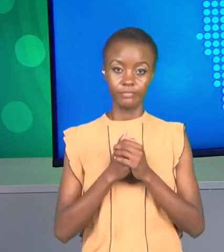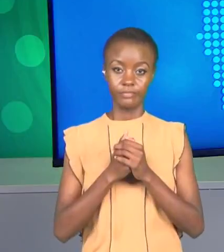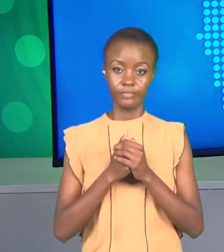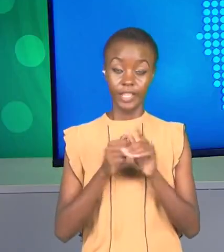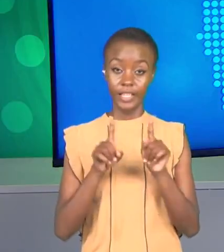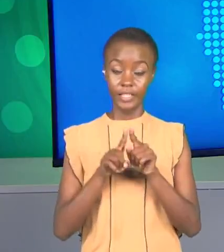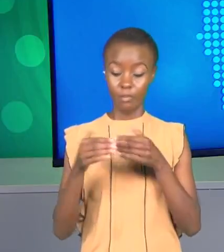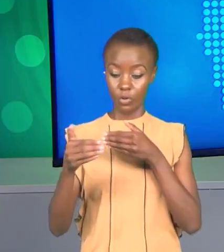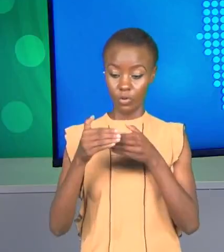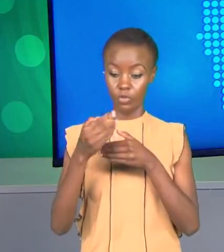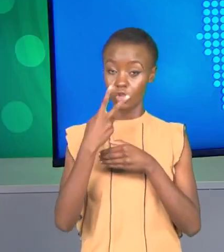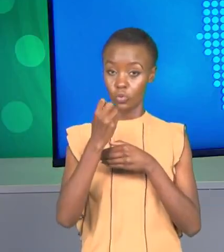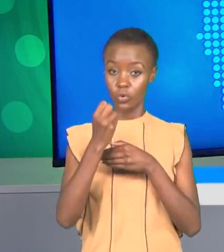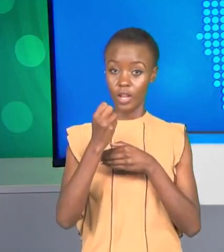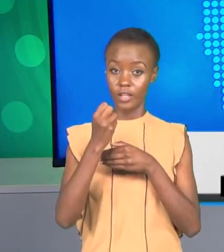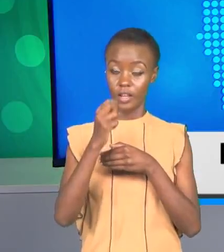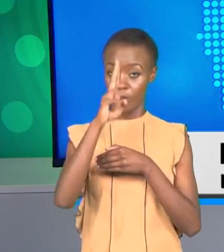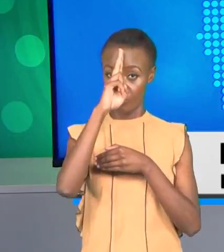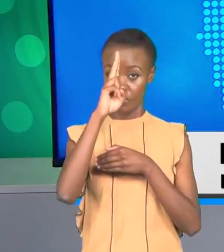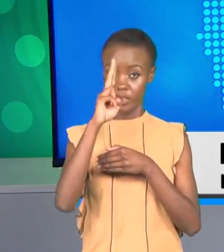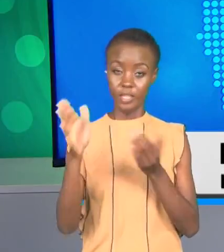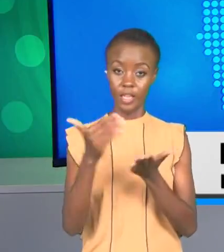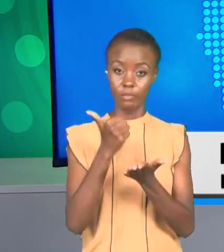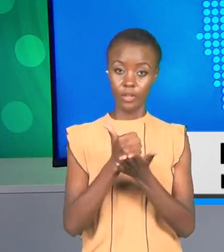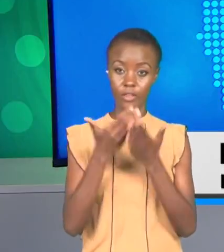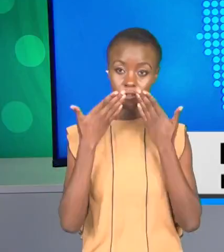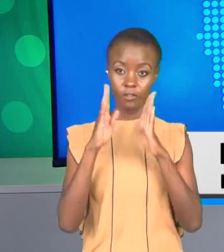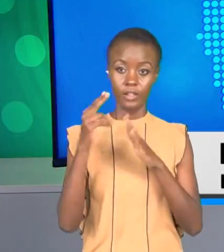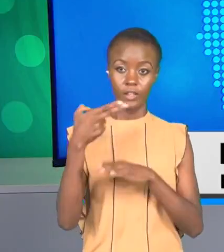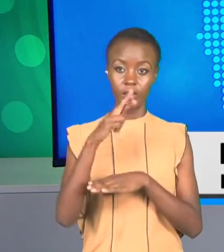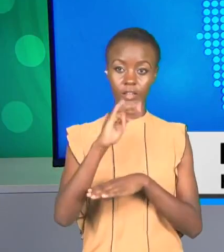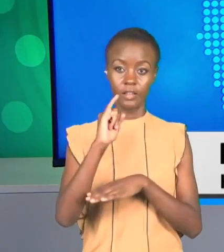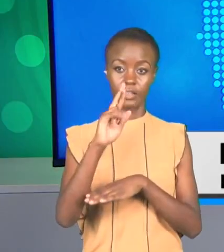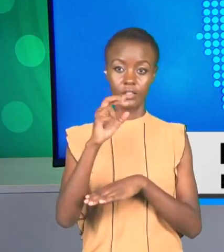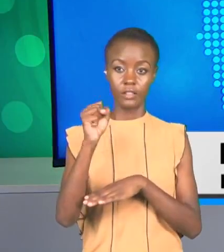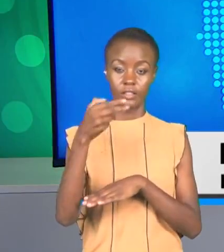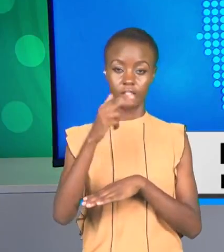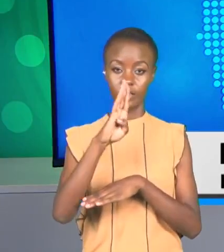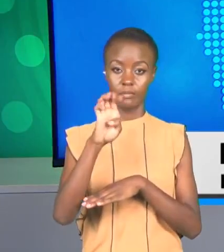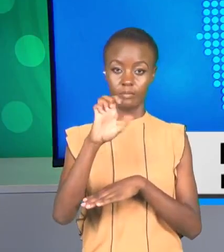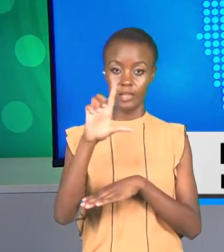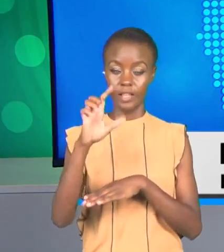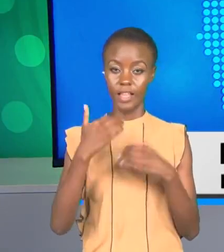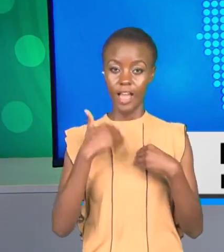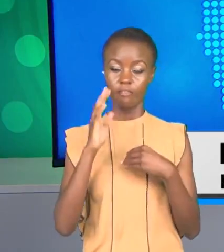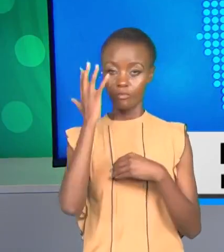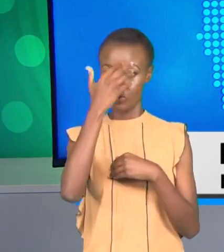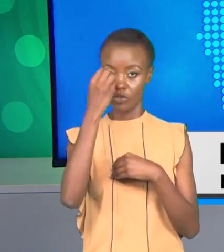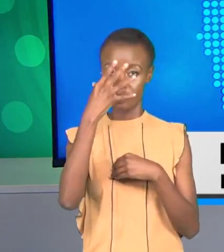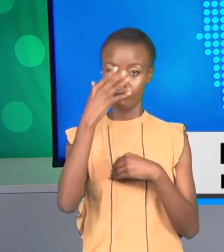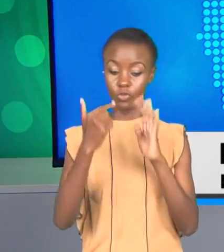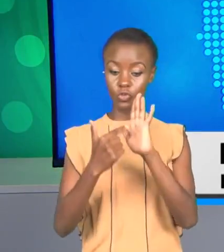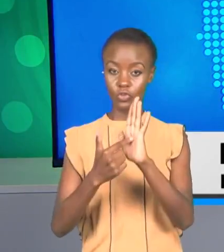to 200 police officers recruited by the Hirshabelle State Police Department underwent a colorful passing out parade